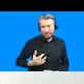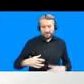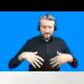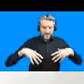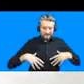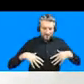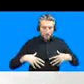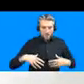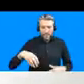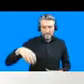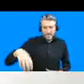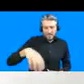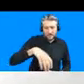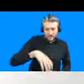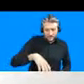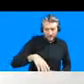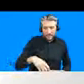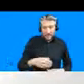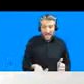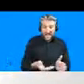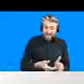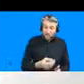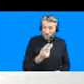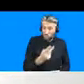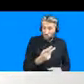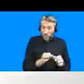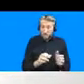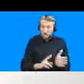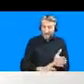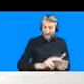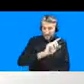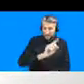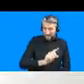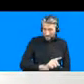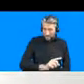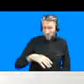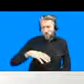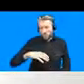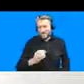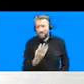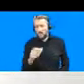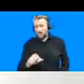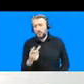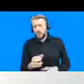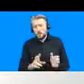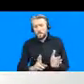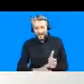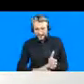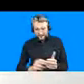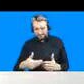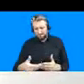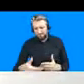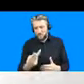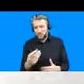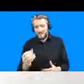billion people uh to the current world's urban population of 4.2 billion by 2050. now virtually all of this growth is